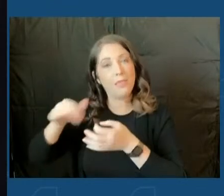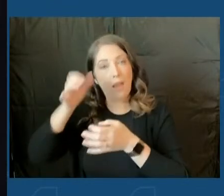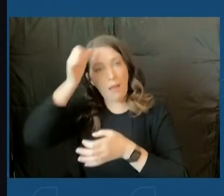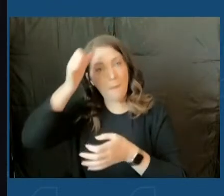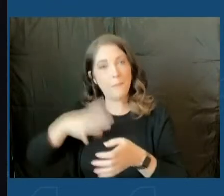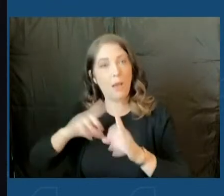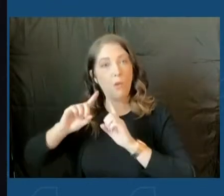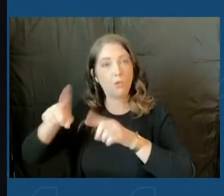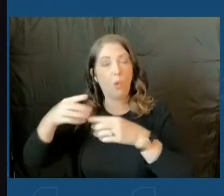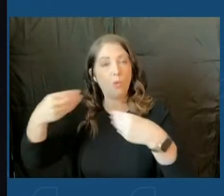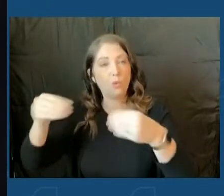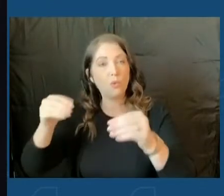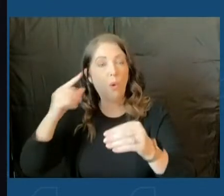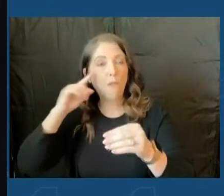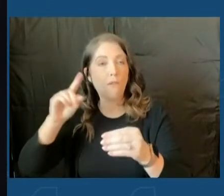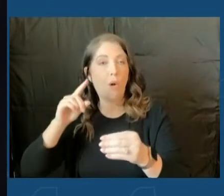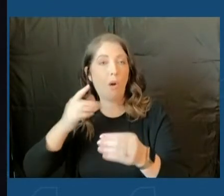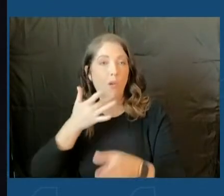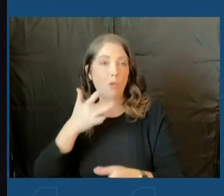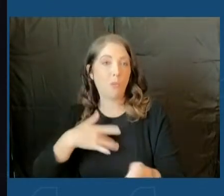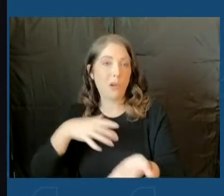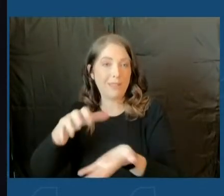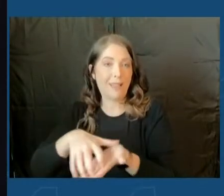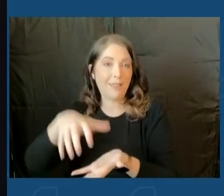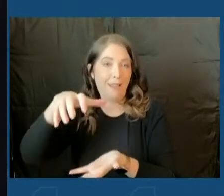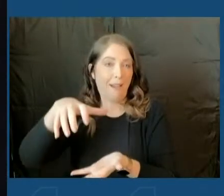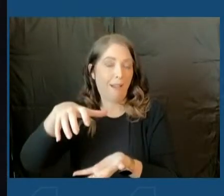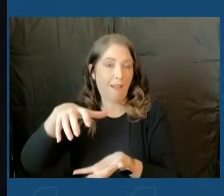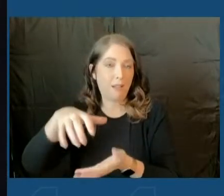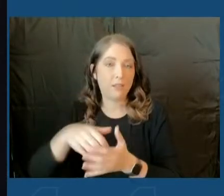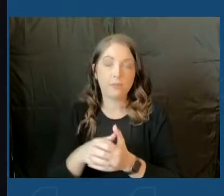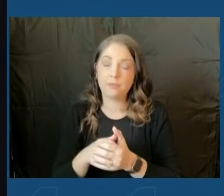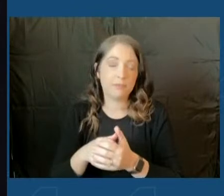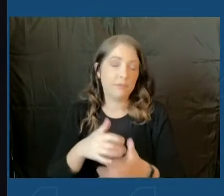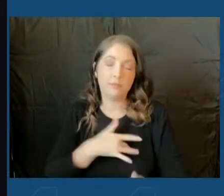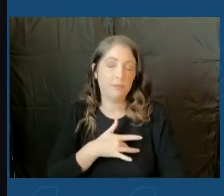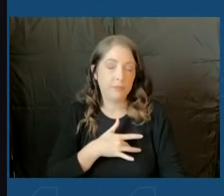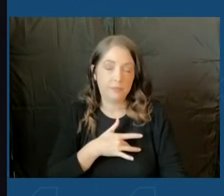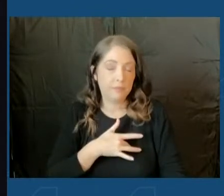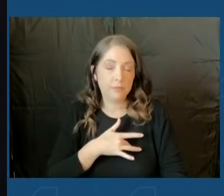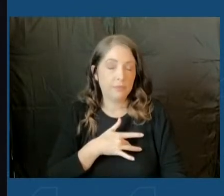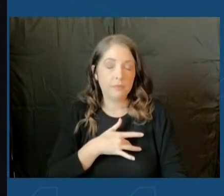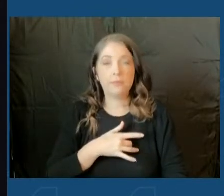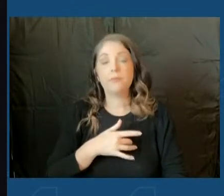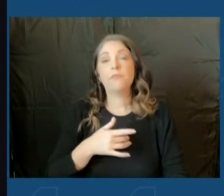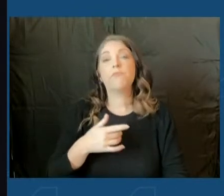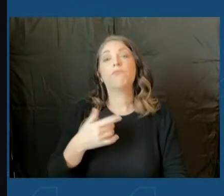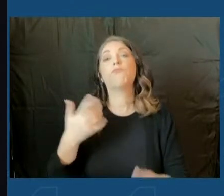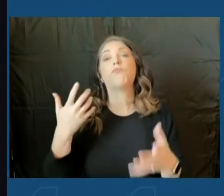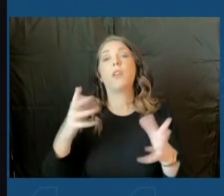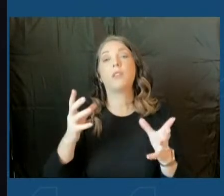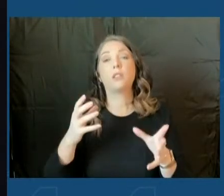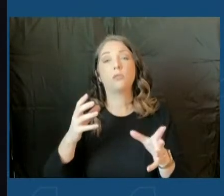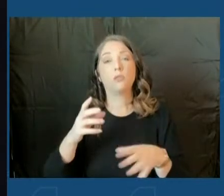3-year-old birthday. It's just heartbreaking, these stories. And then when we had our press conference in